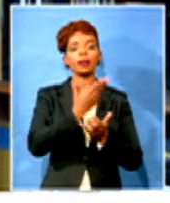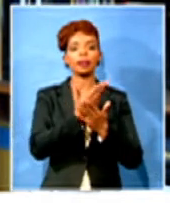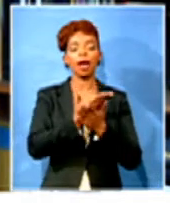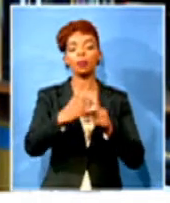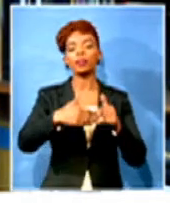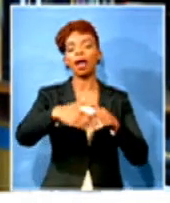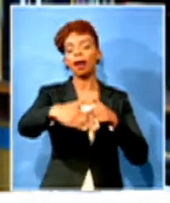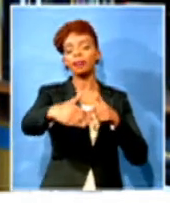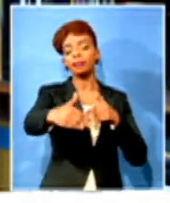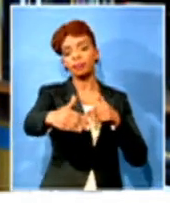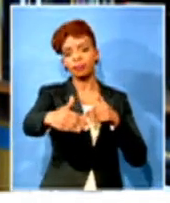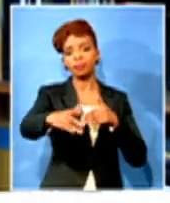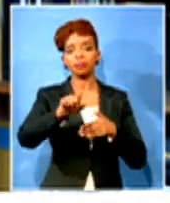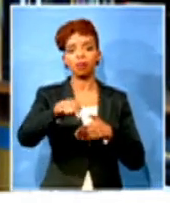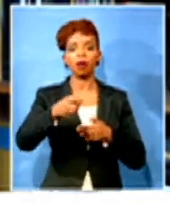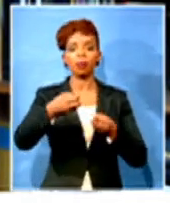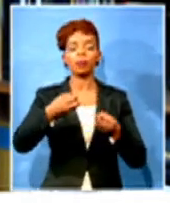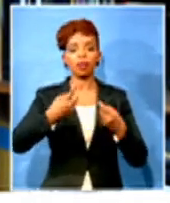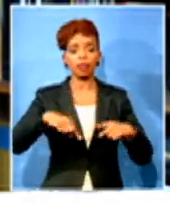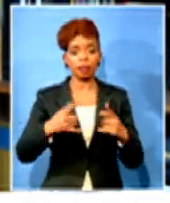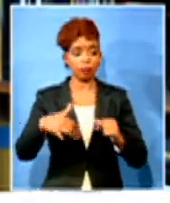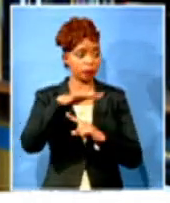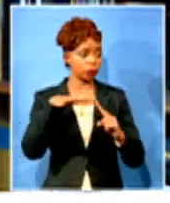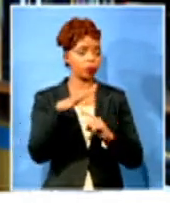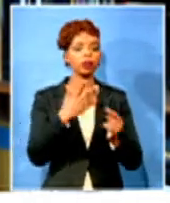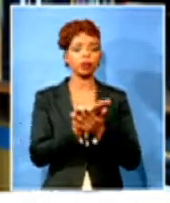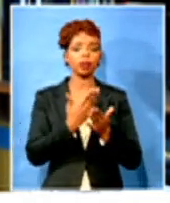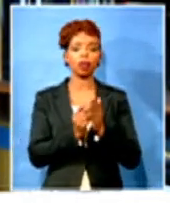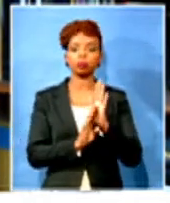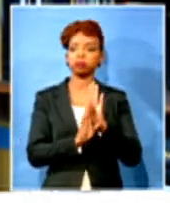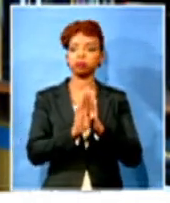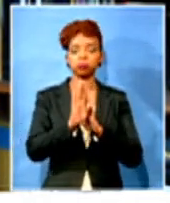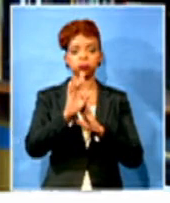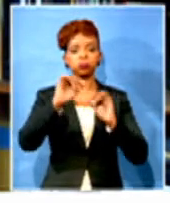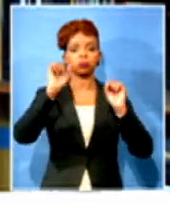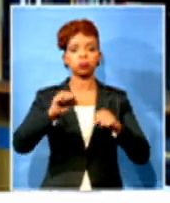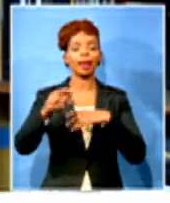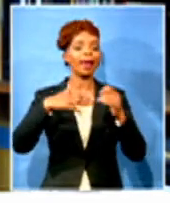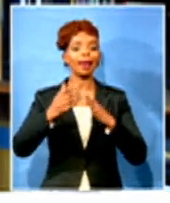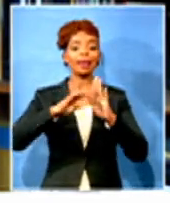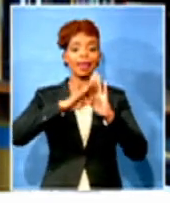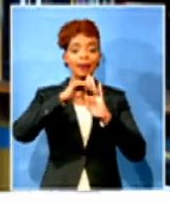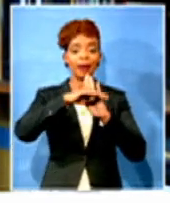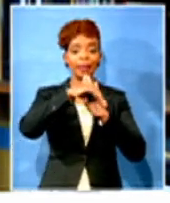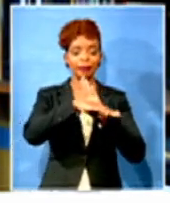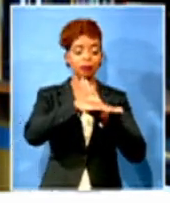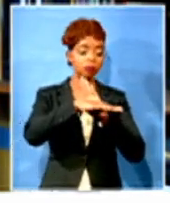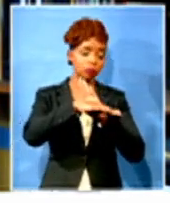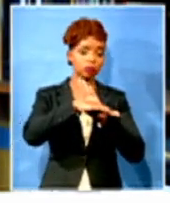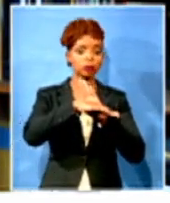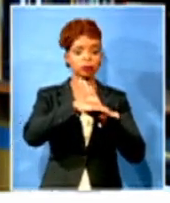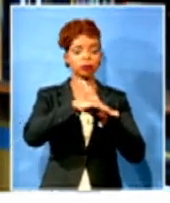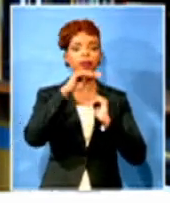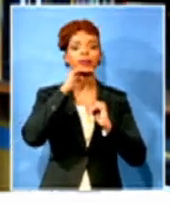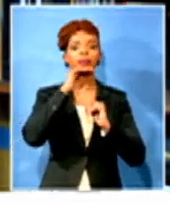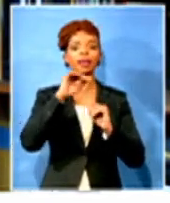sign. So we have to go to a situation where we don't give any inflation-related increases to government civil